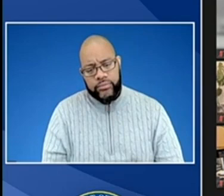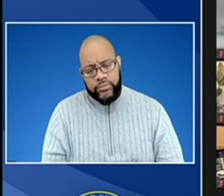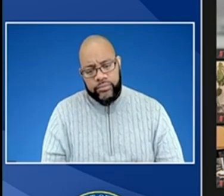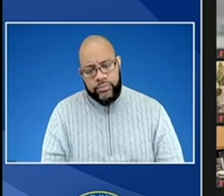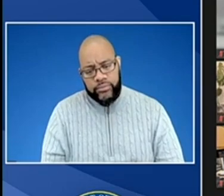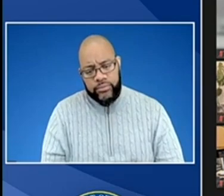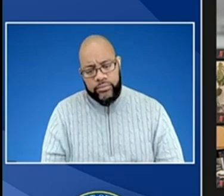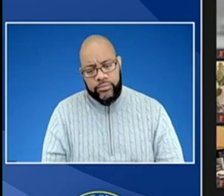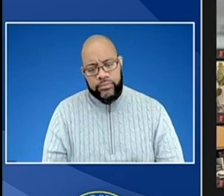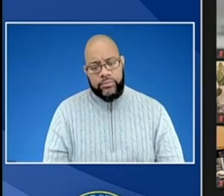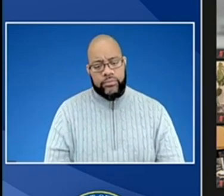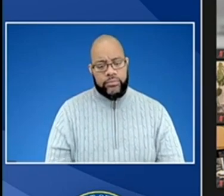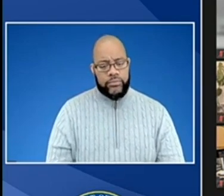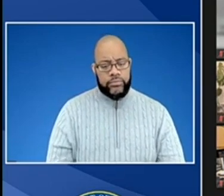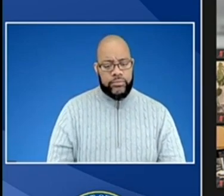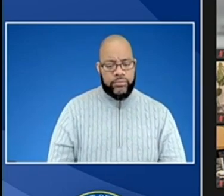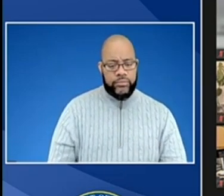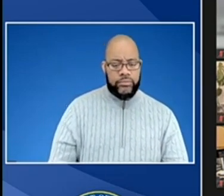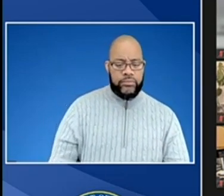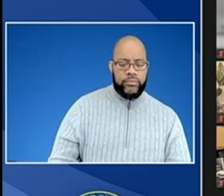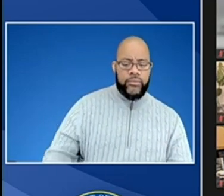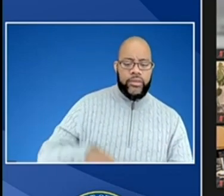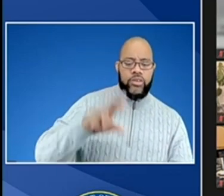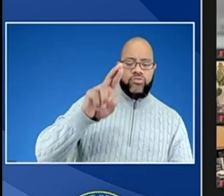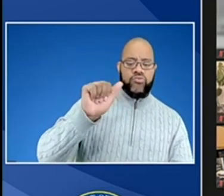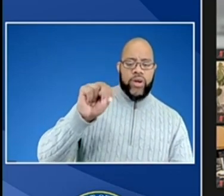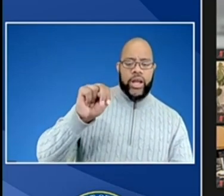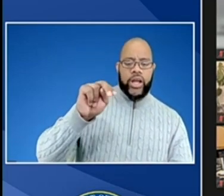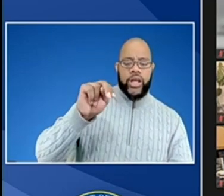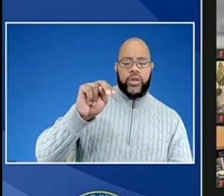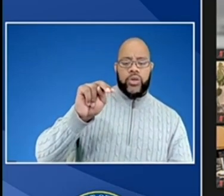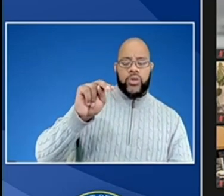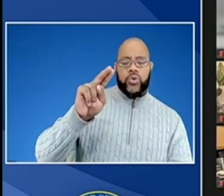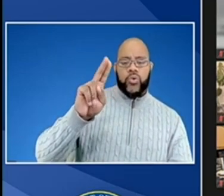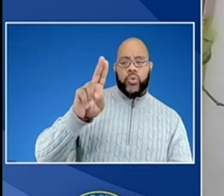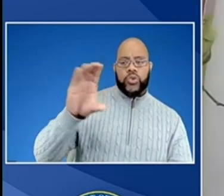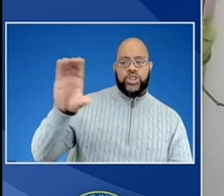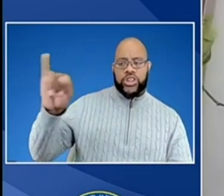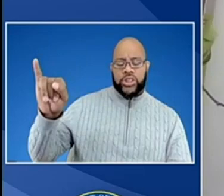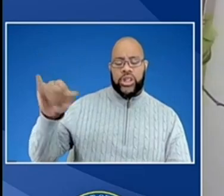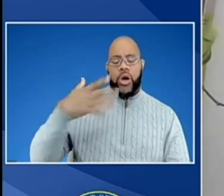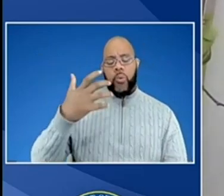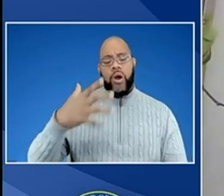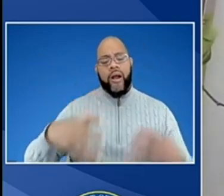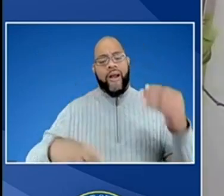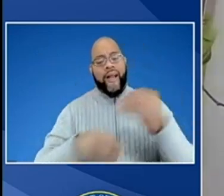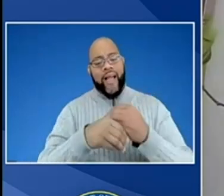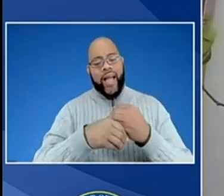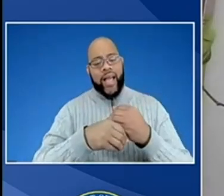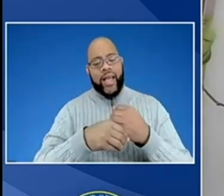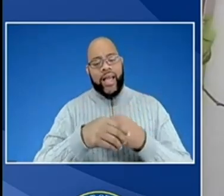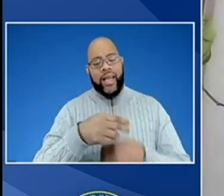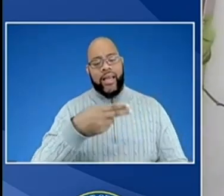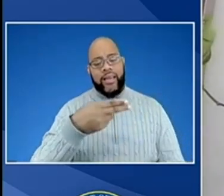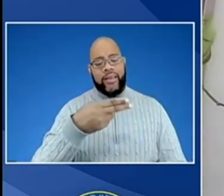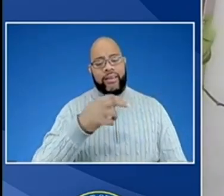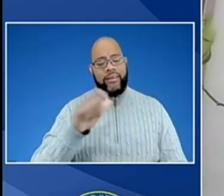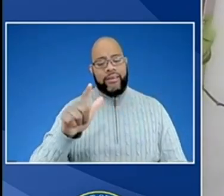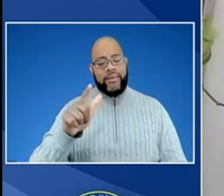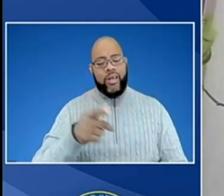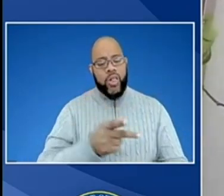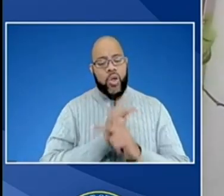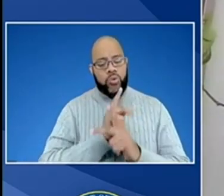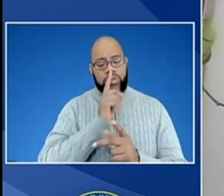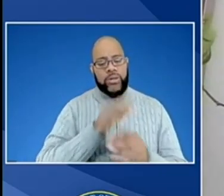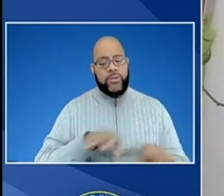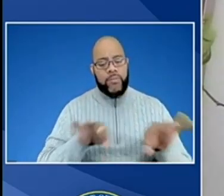Jessica Renucci. Hey, I just wanted to speak in support of adding HEAL loans in that last section. I think it's really important that